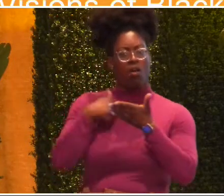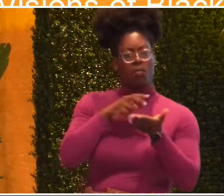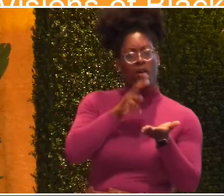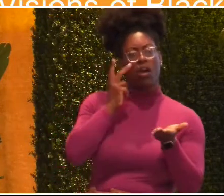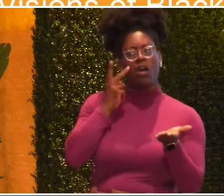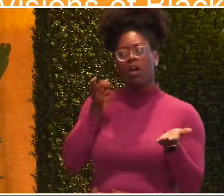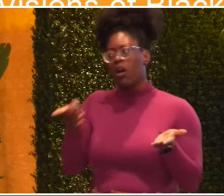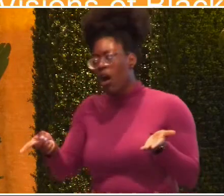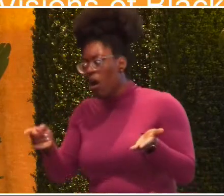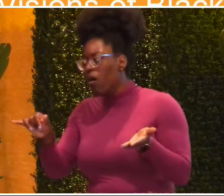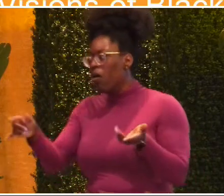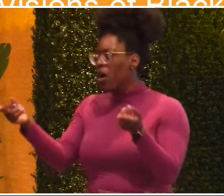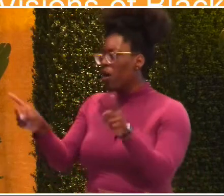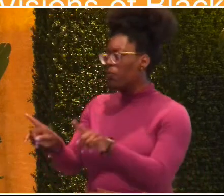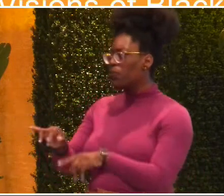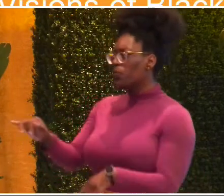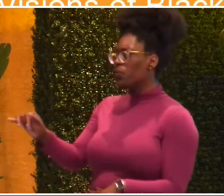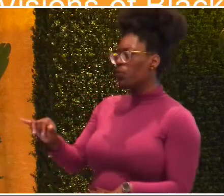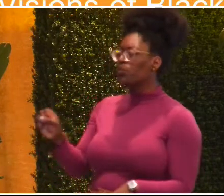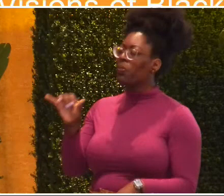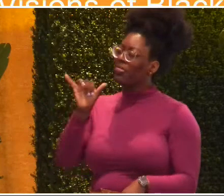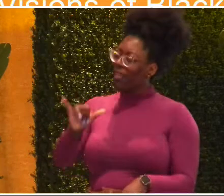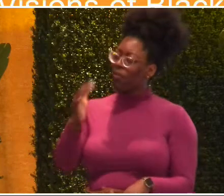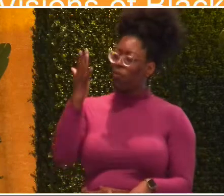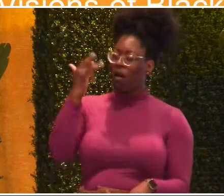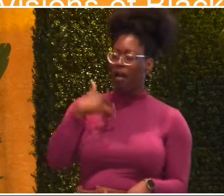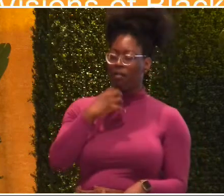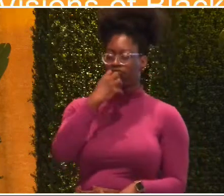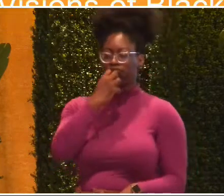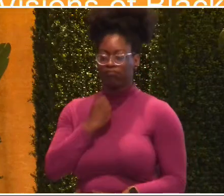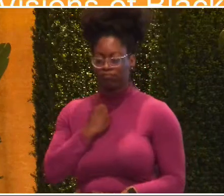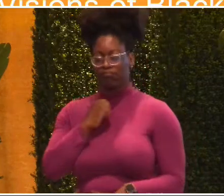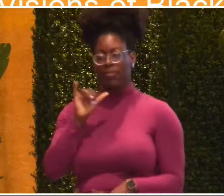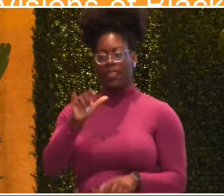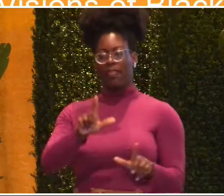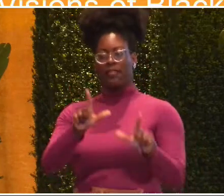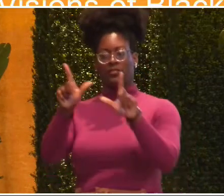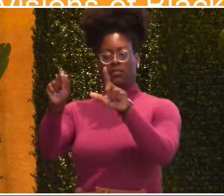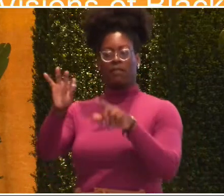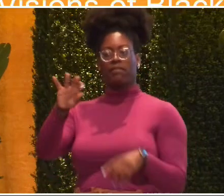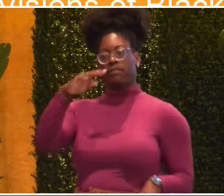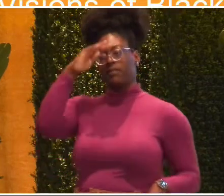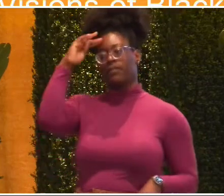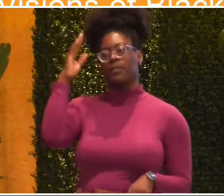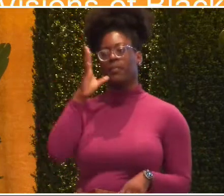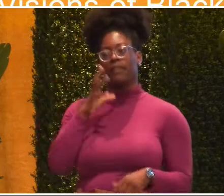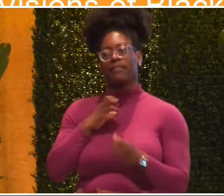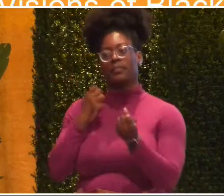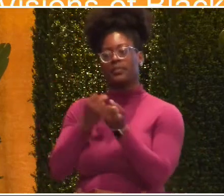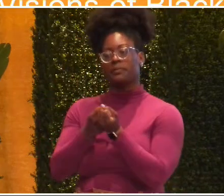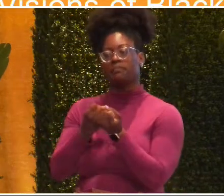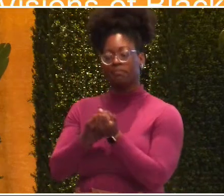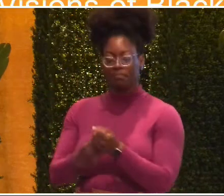would say those things, yeah.